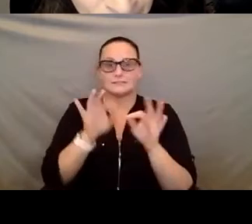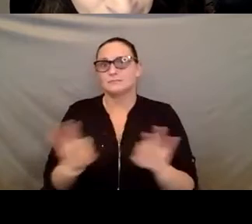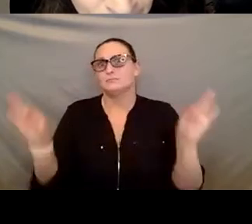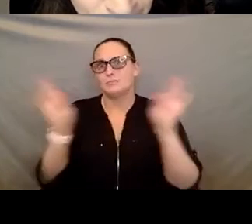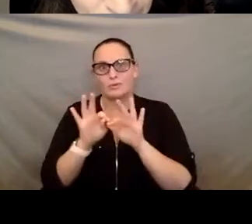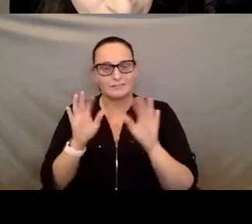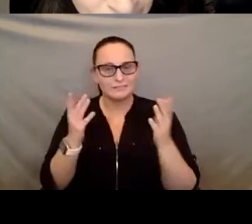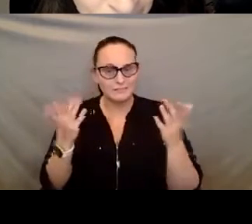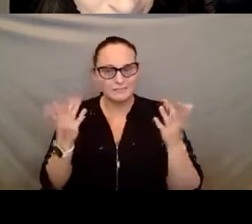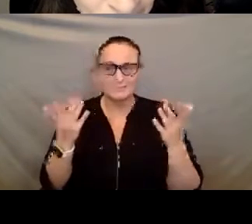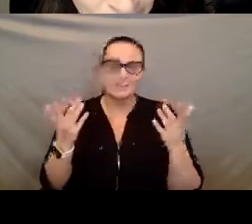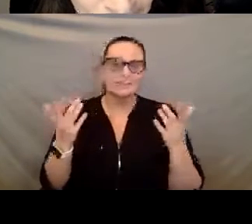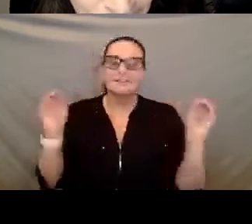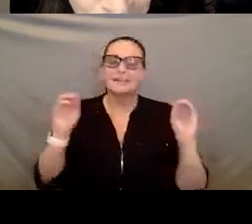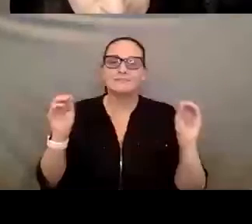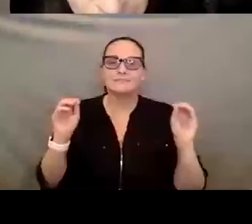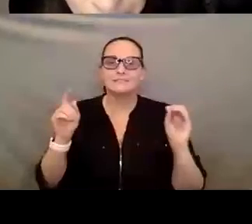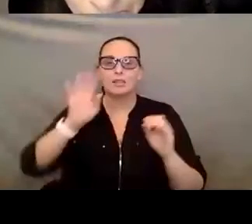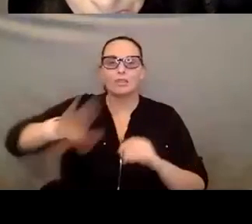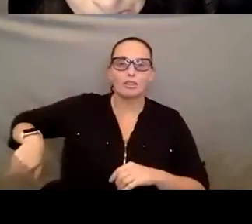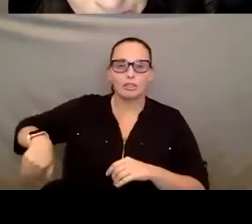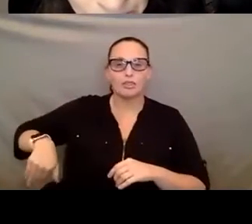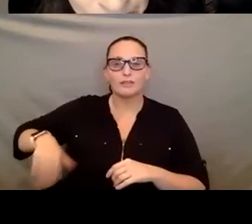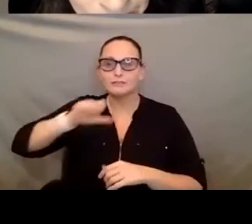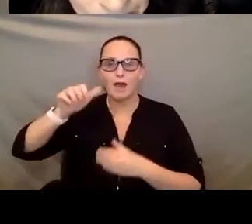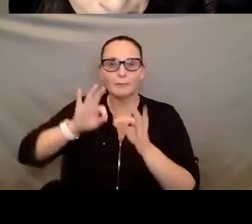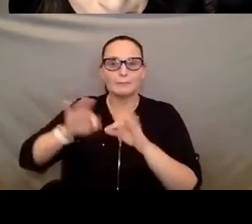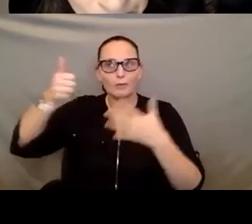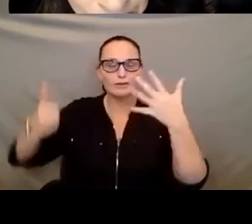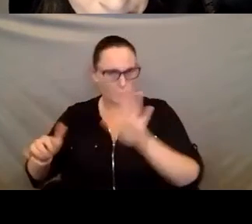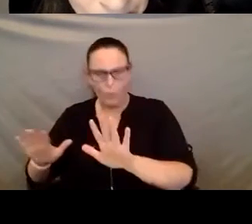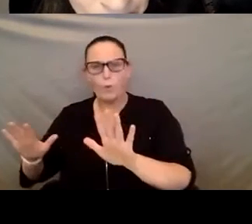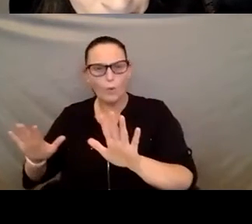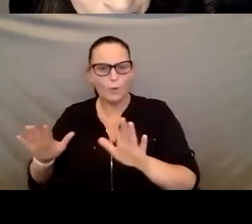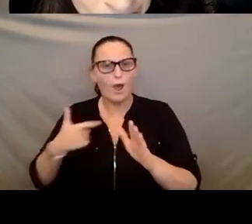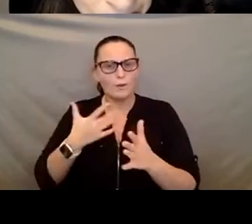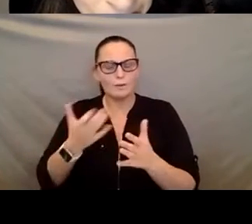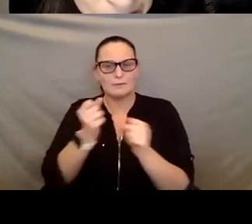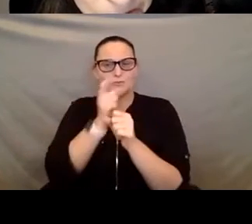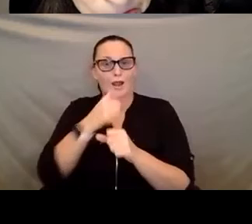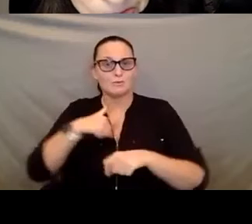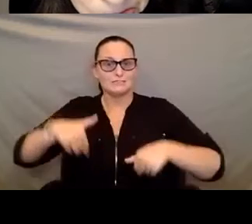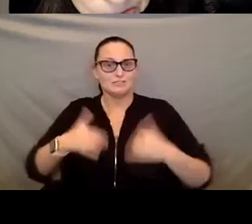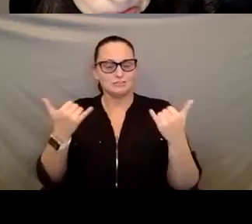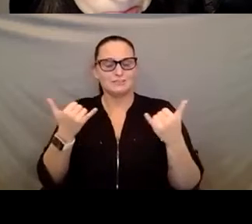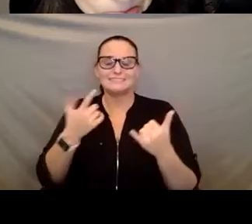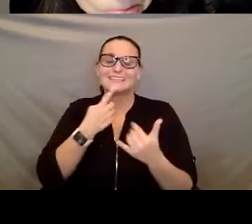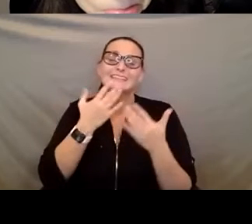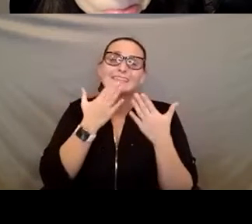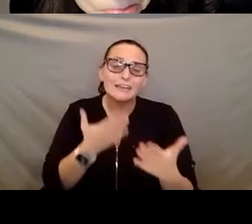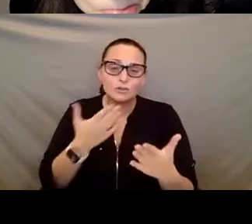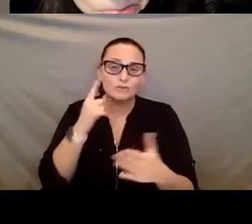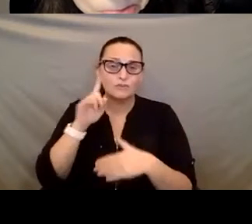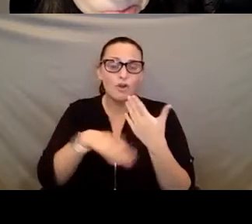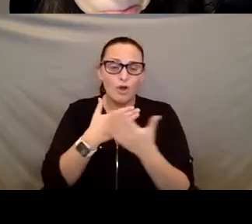of it's not important. So I just really wanted to make sure I was here tonight just to say thank you. Thank you so much for all